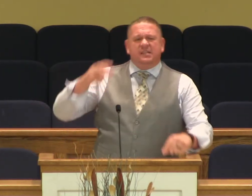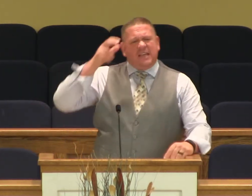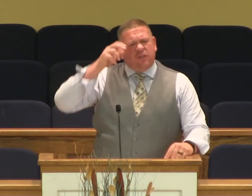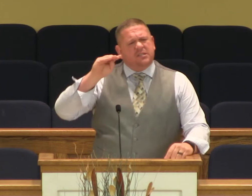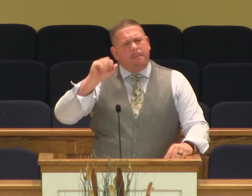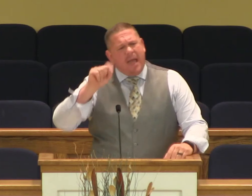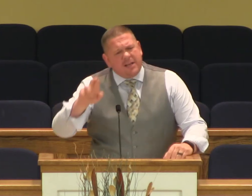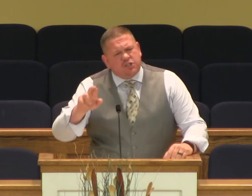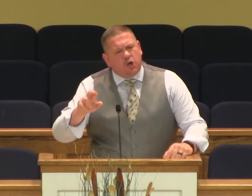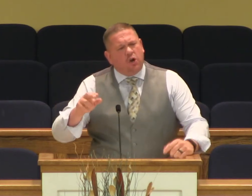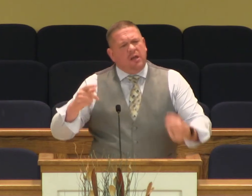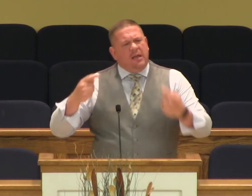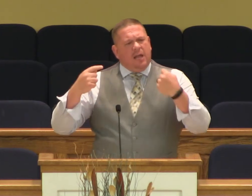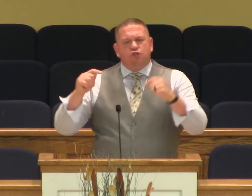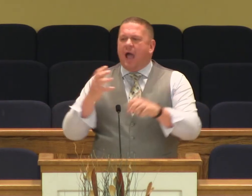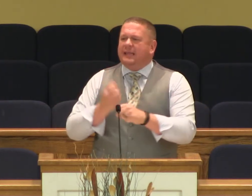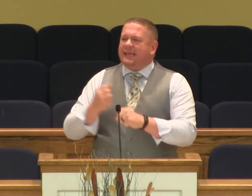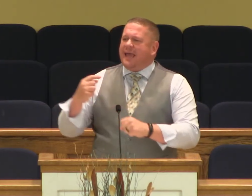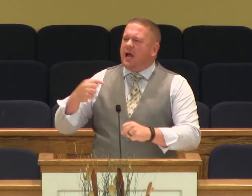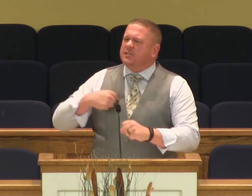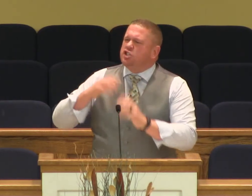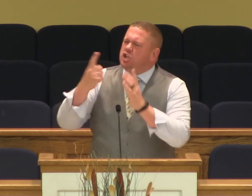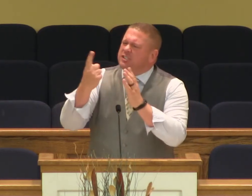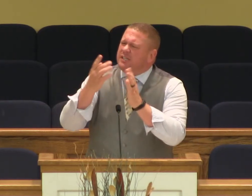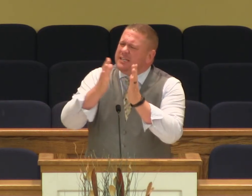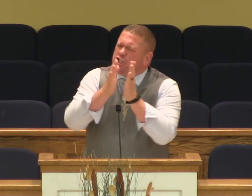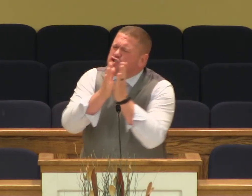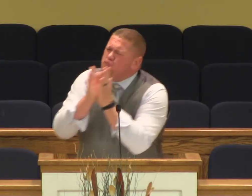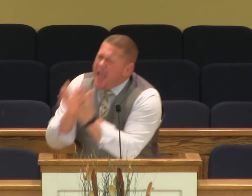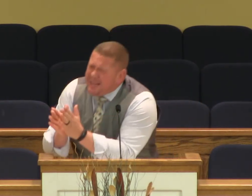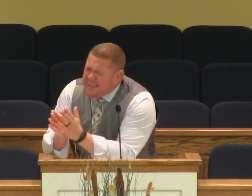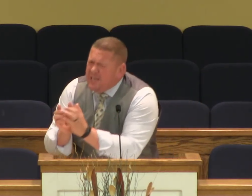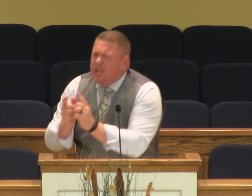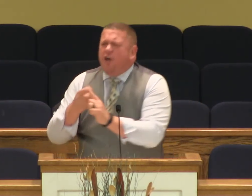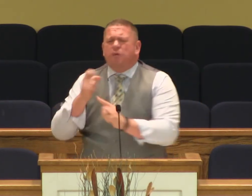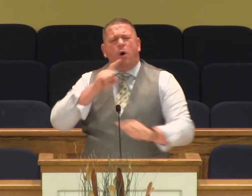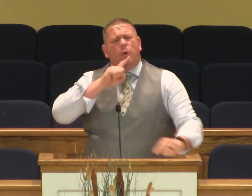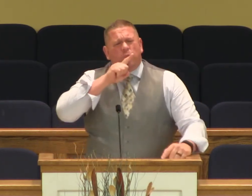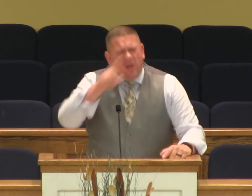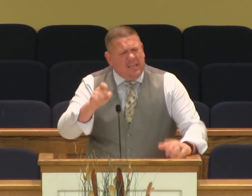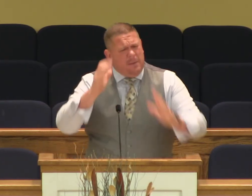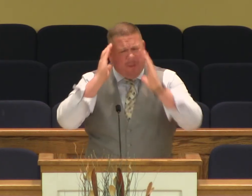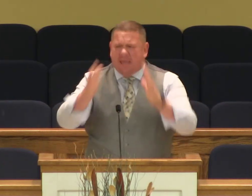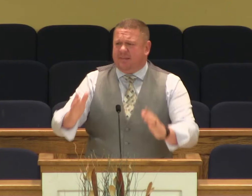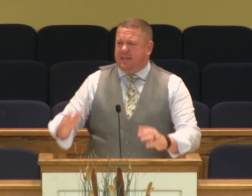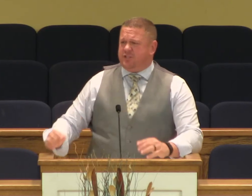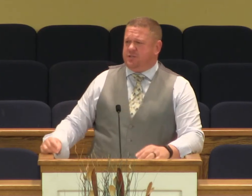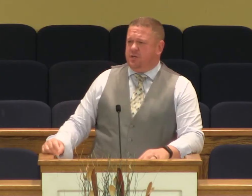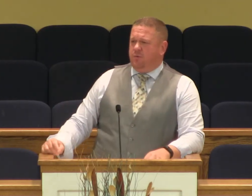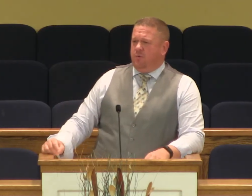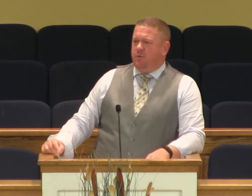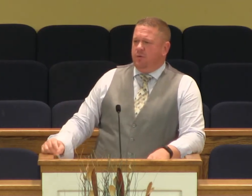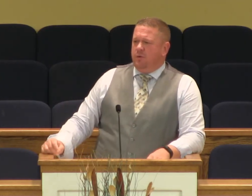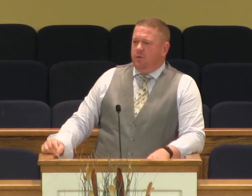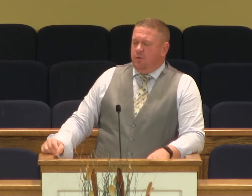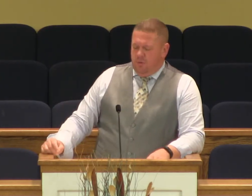make is this. The devil is a master at trying to get us just distracted from what we really need to be paying attention